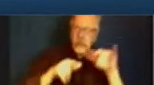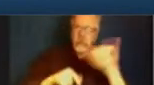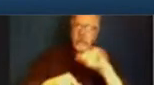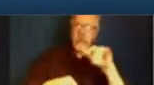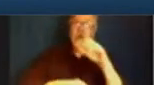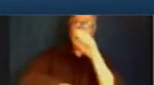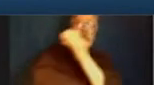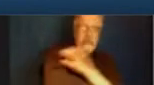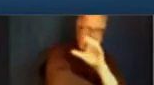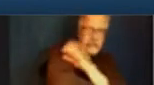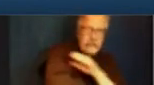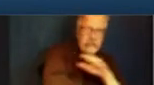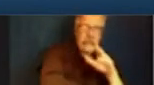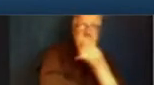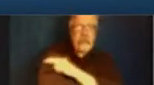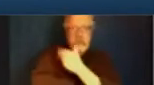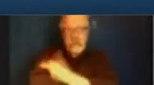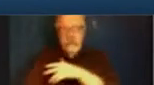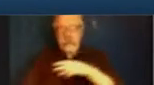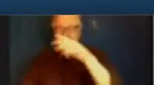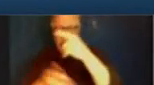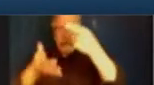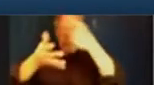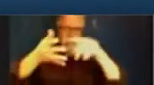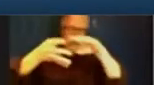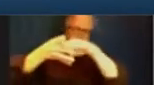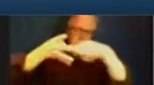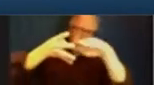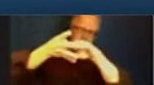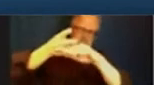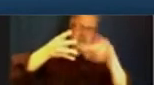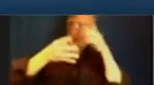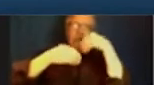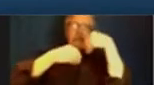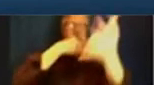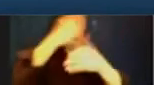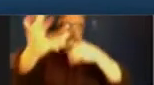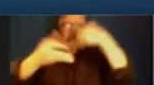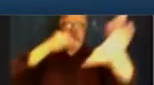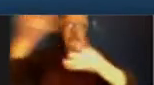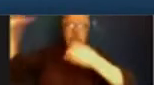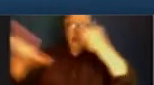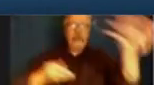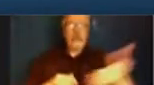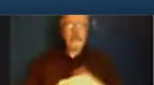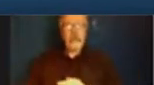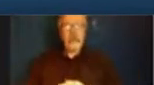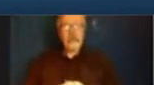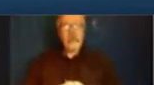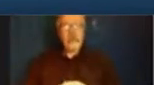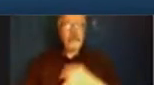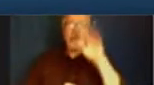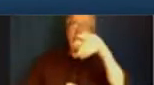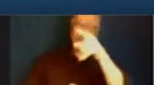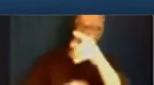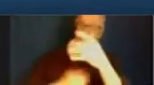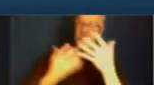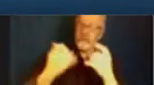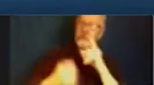weeks. These people will be able to access these by going to your local center, to your school, your local community